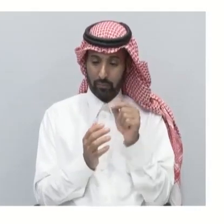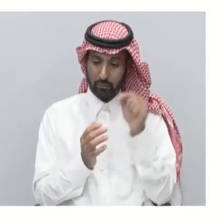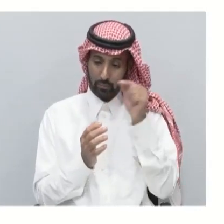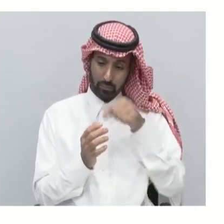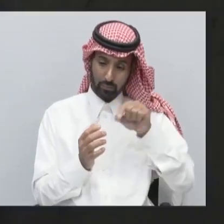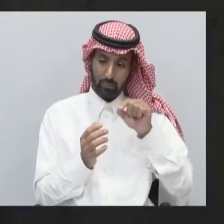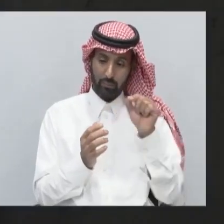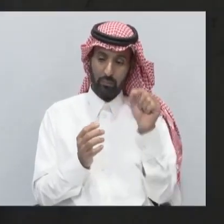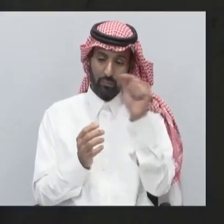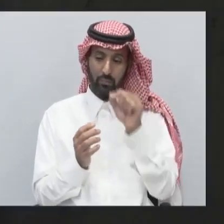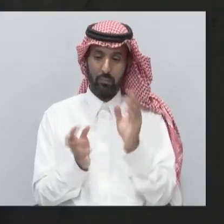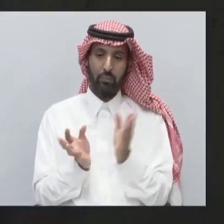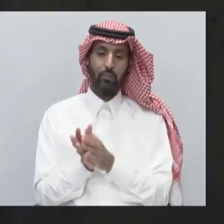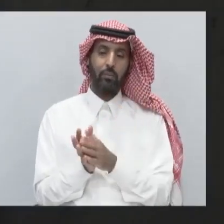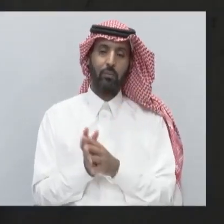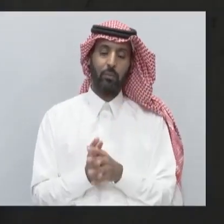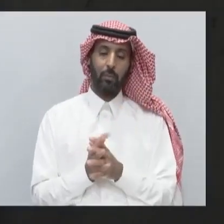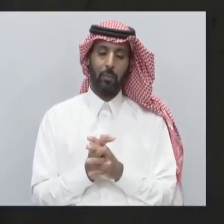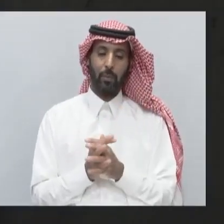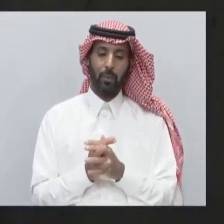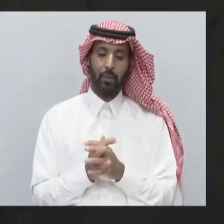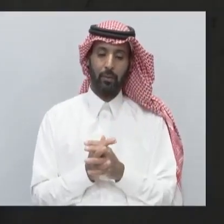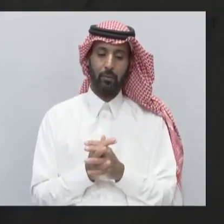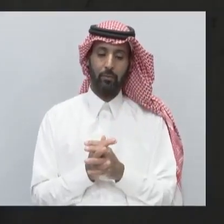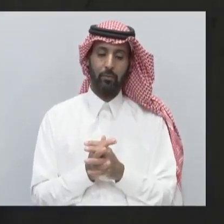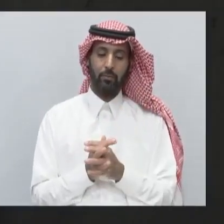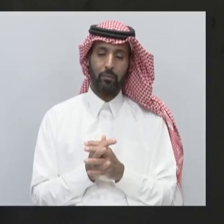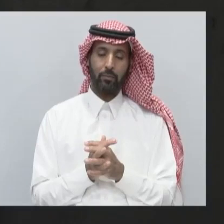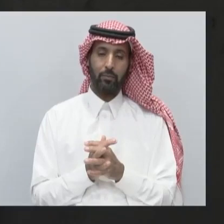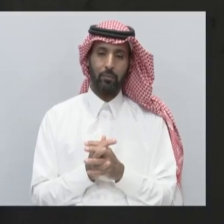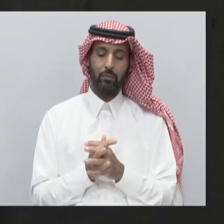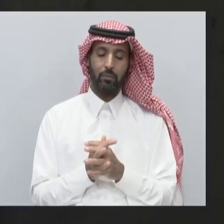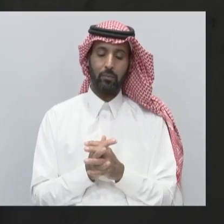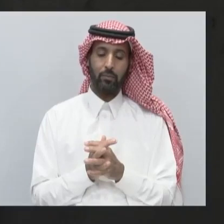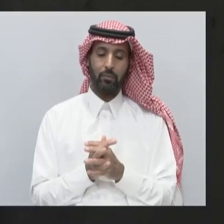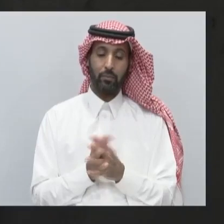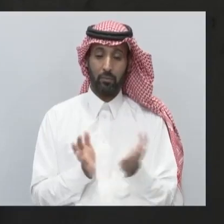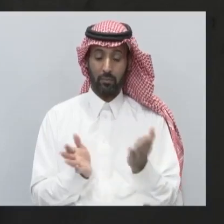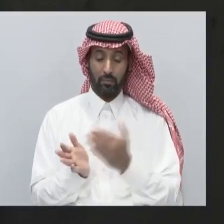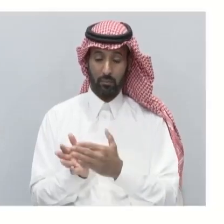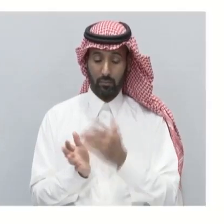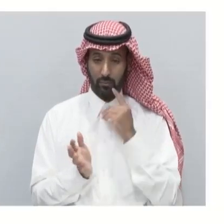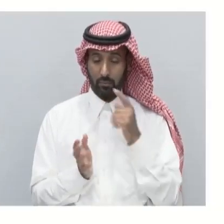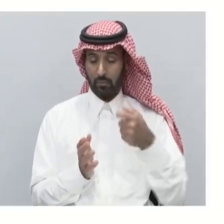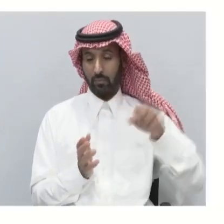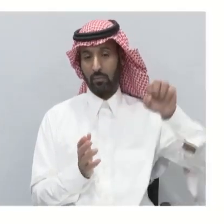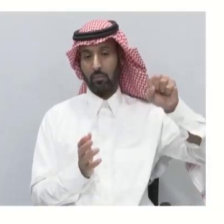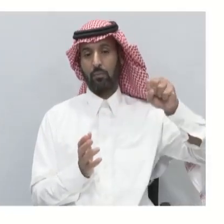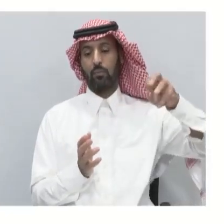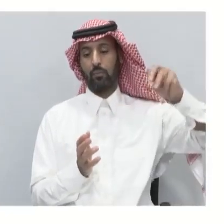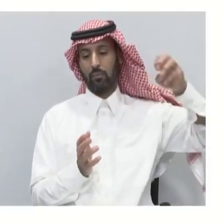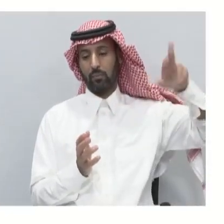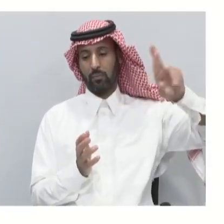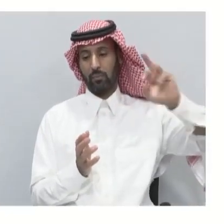which are the question marks, full stops, and we're having the commas. Let's go back to Summer's email to